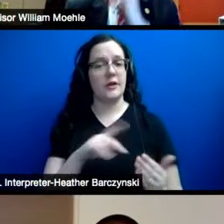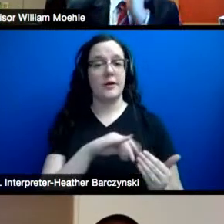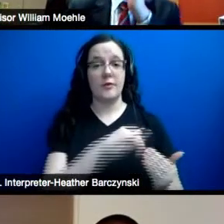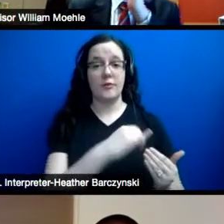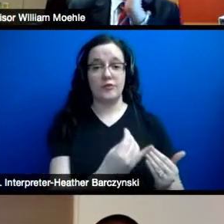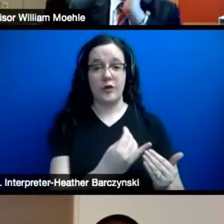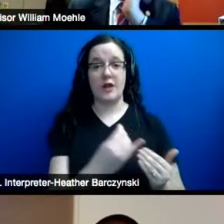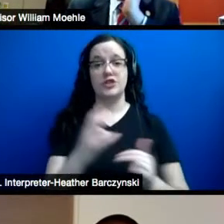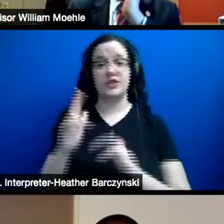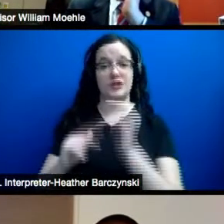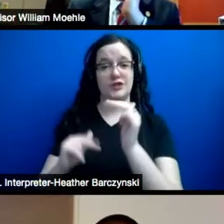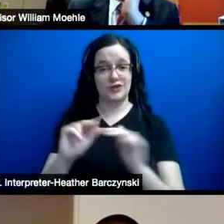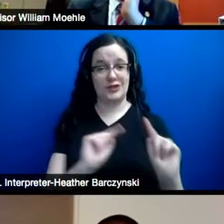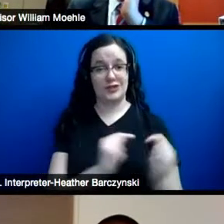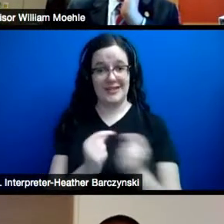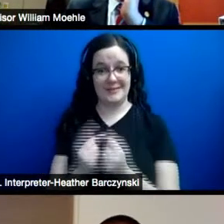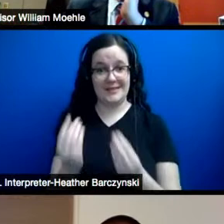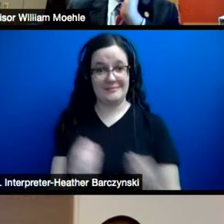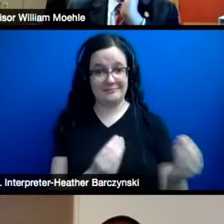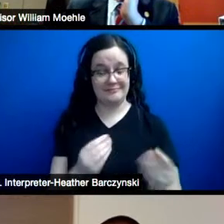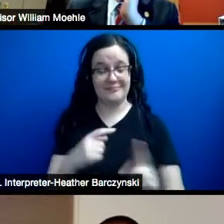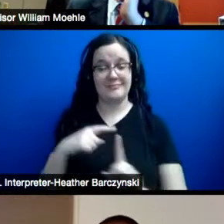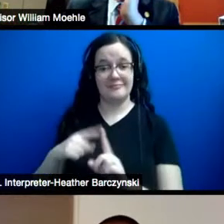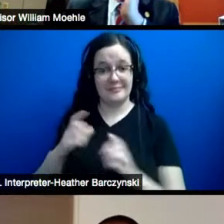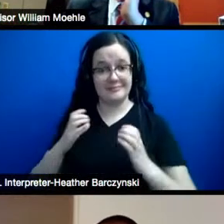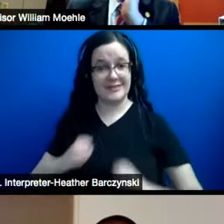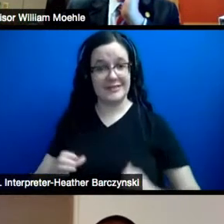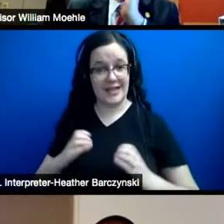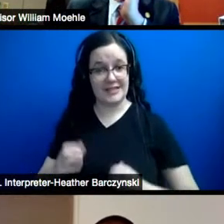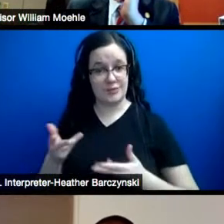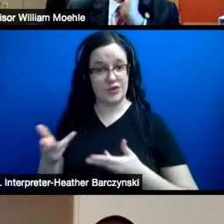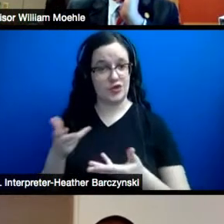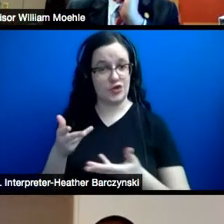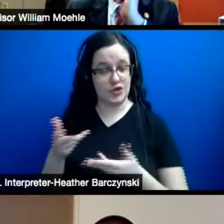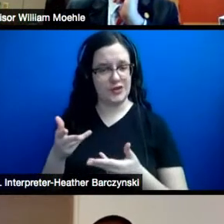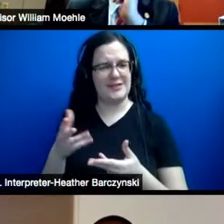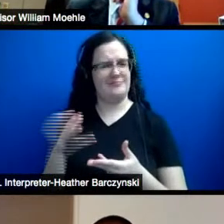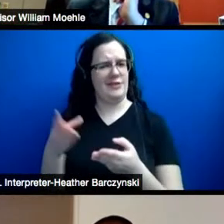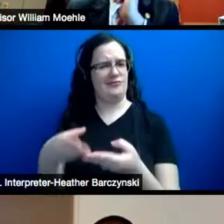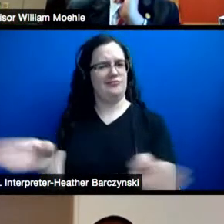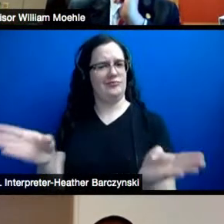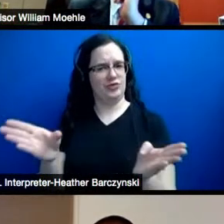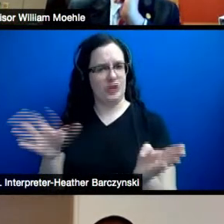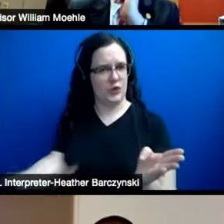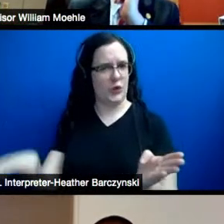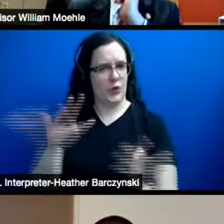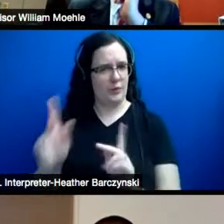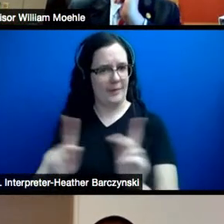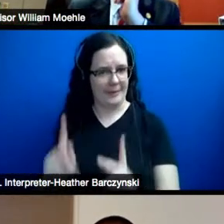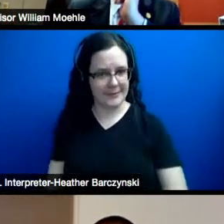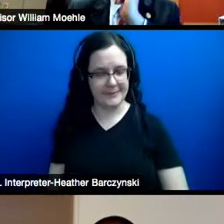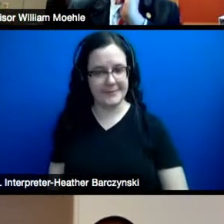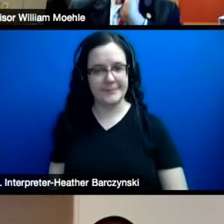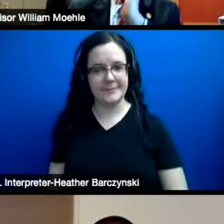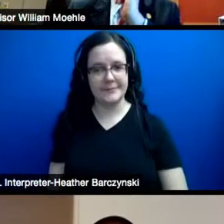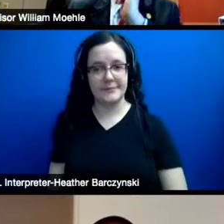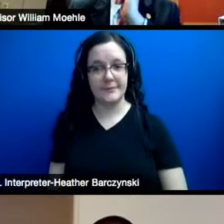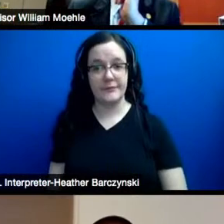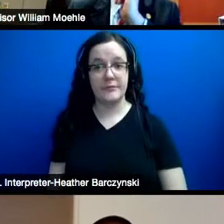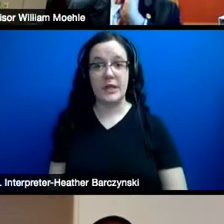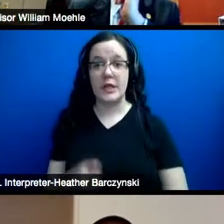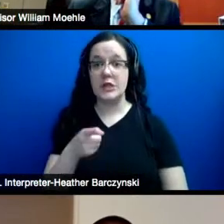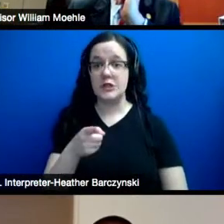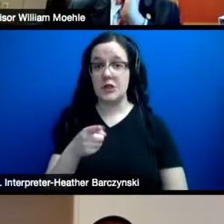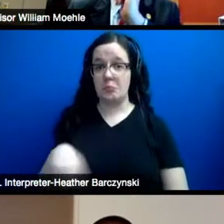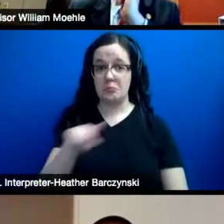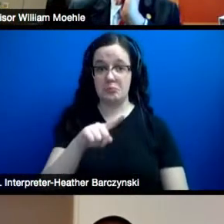construction teams and our customers and the general public. So for those of you who didn't attend the